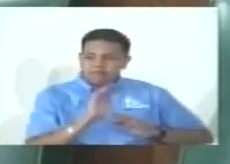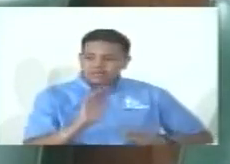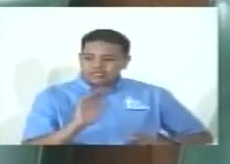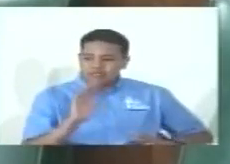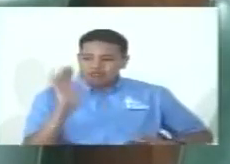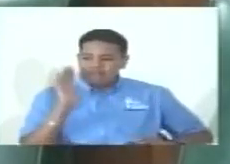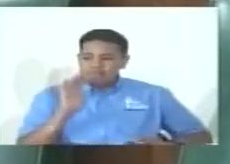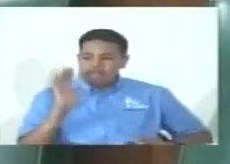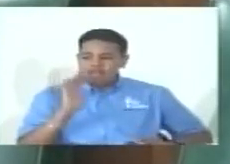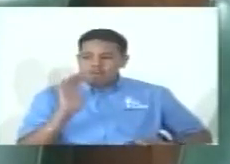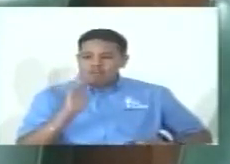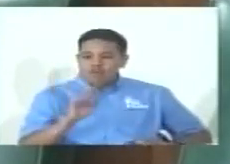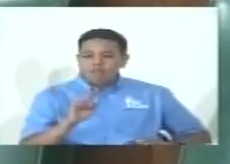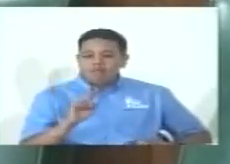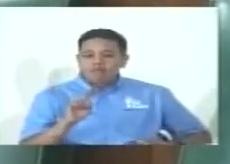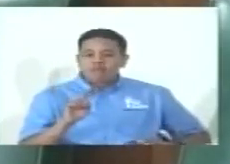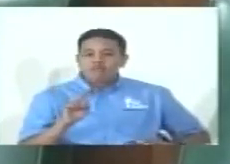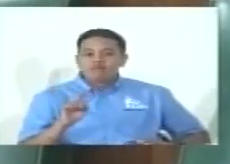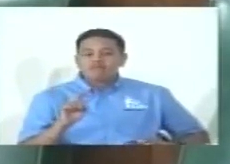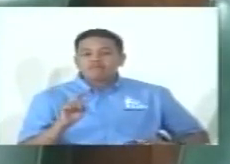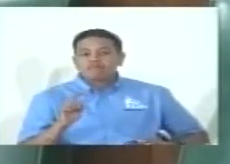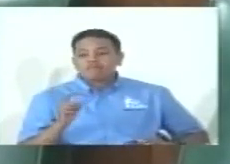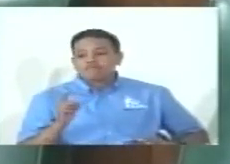former in the state that she now exists.